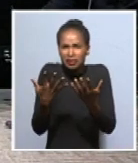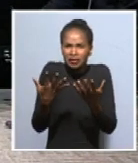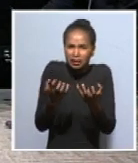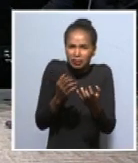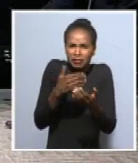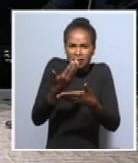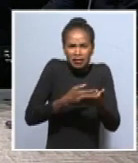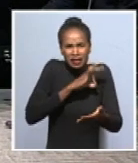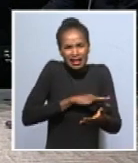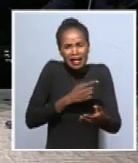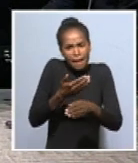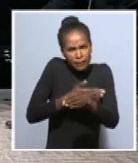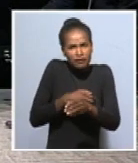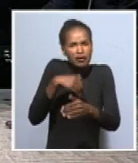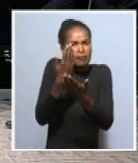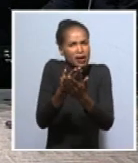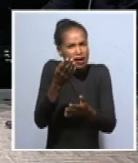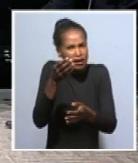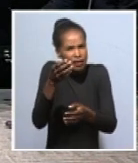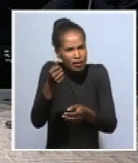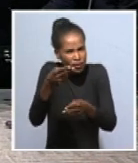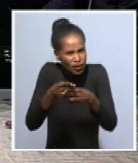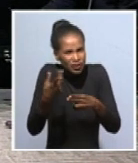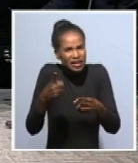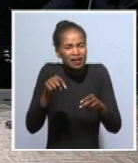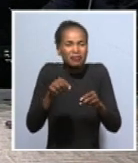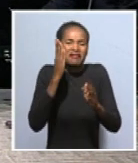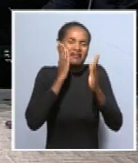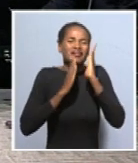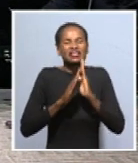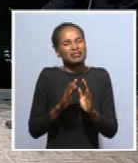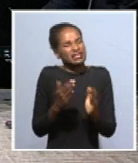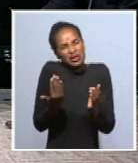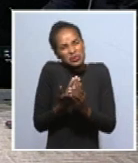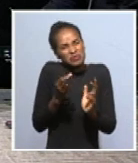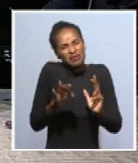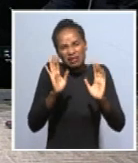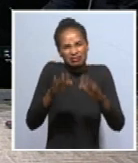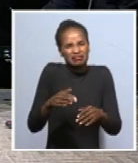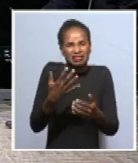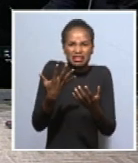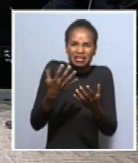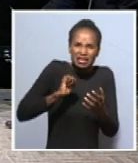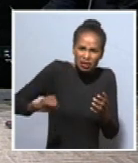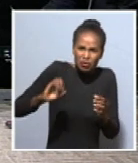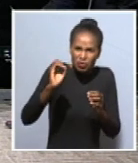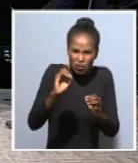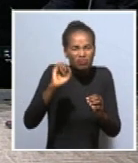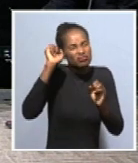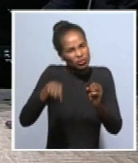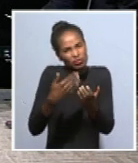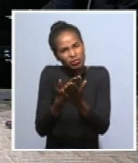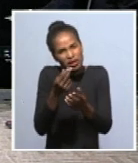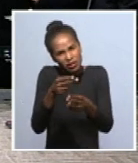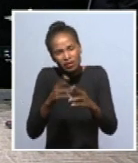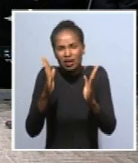want, is there a new system, or is it still the same, or how exactly is the process going on